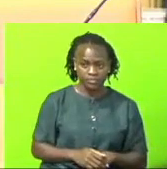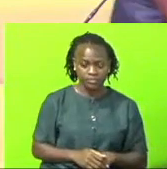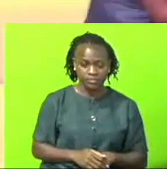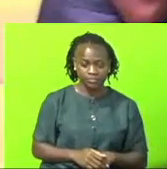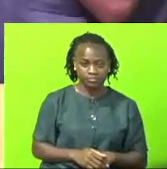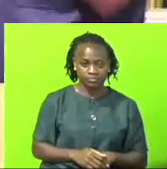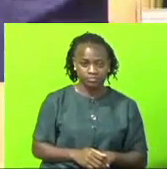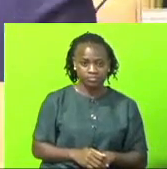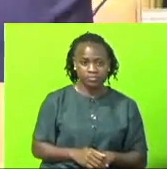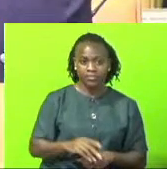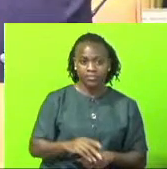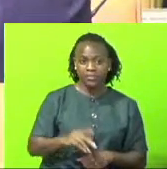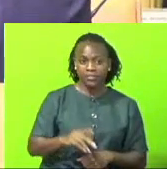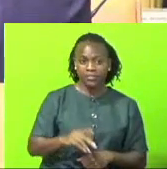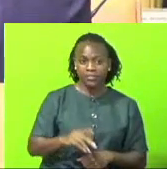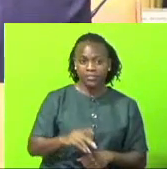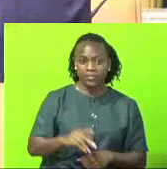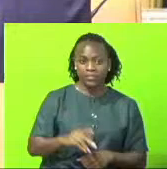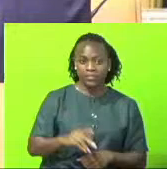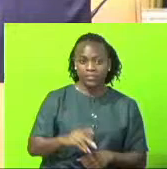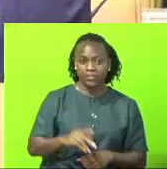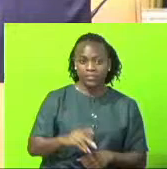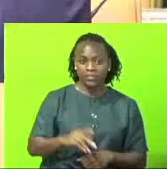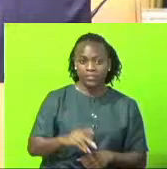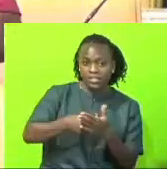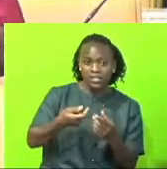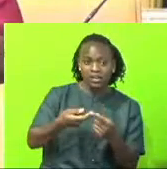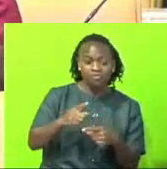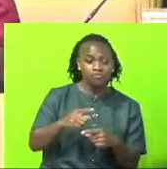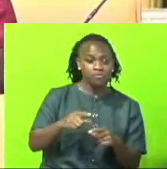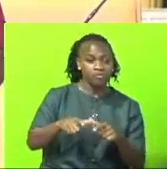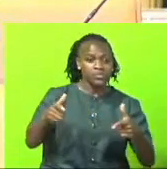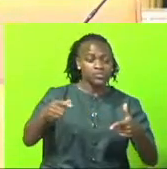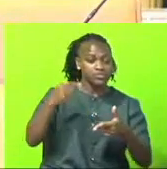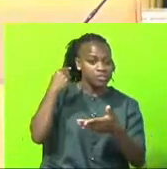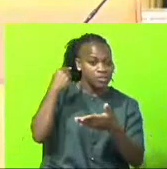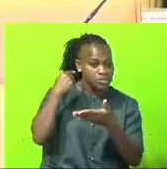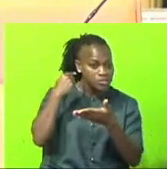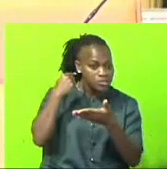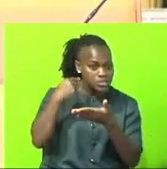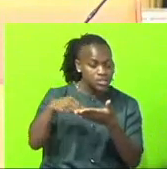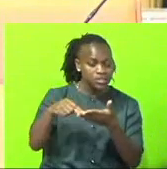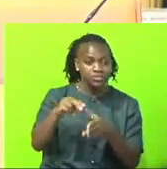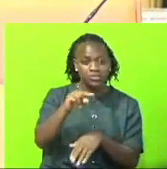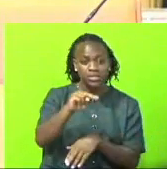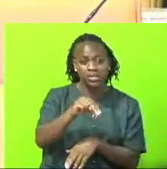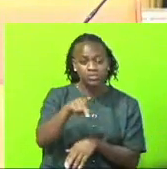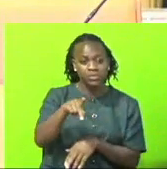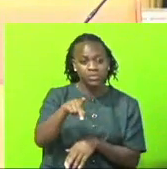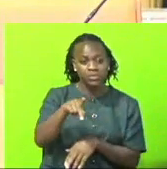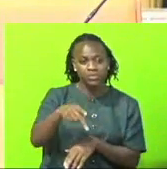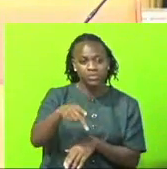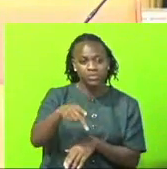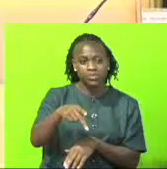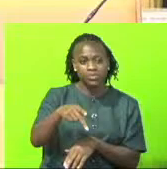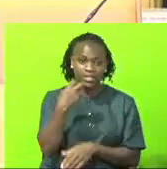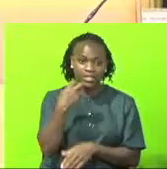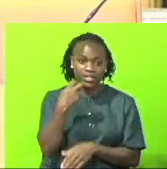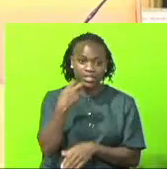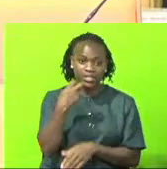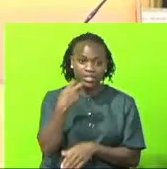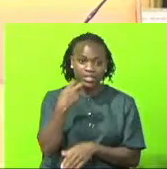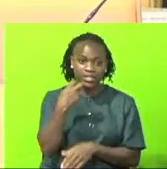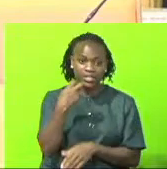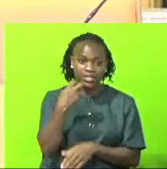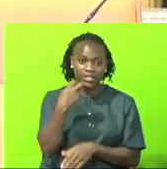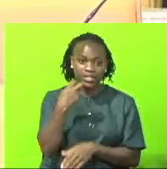petition from the General Secretary of the New Patriotic Party, MPP, inviting the Speaker of Parliament